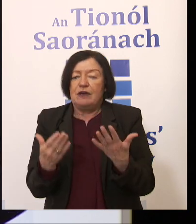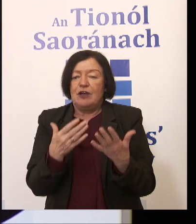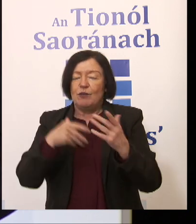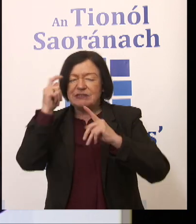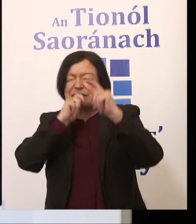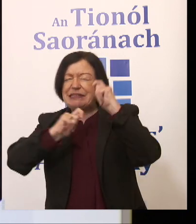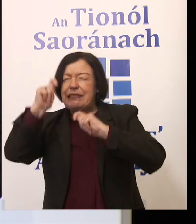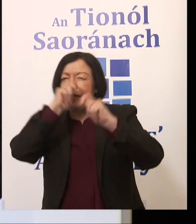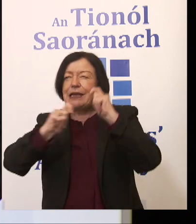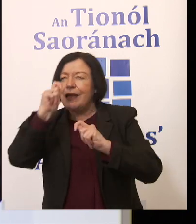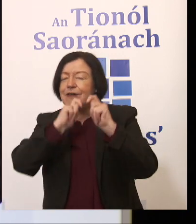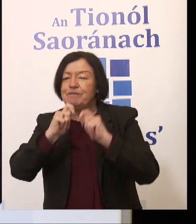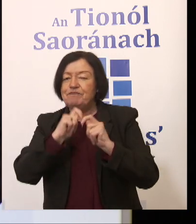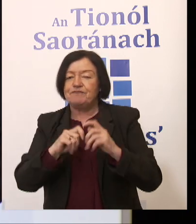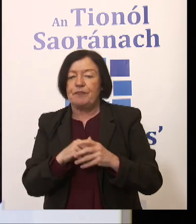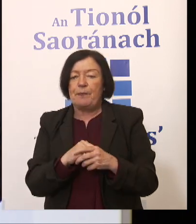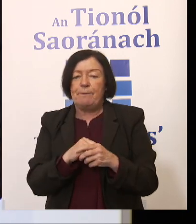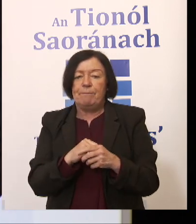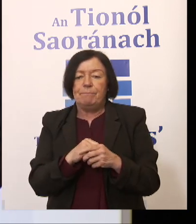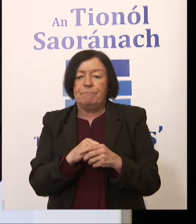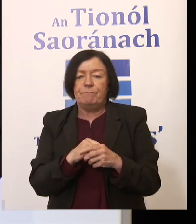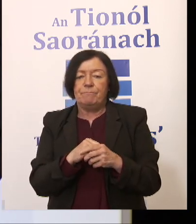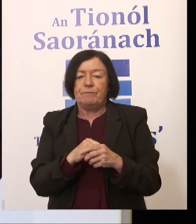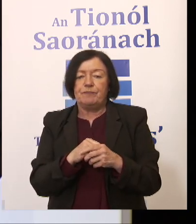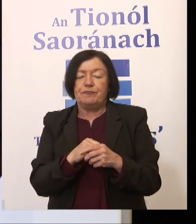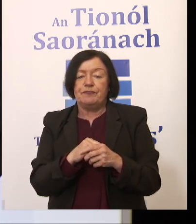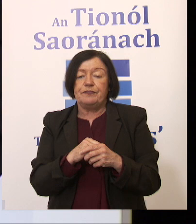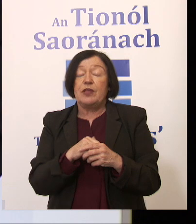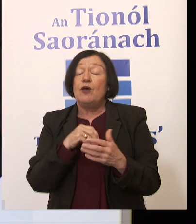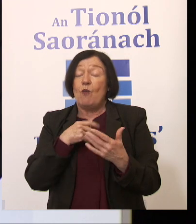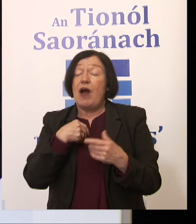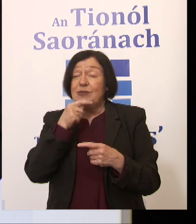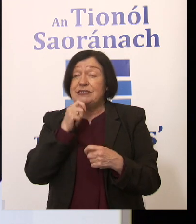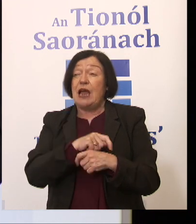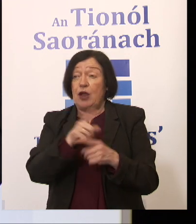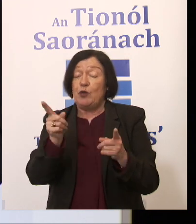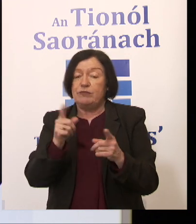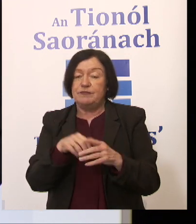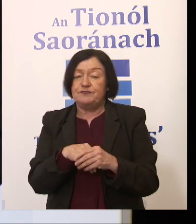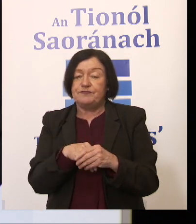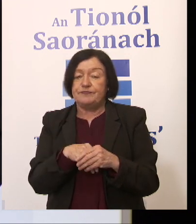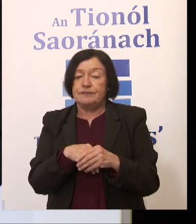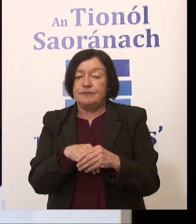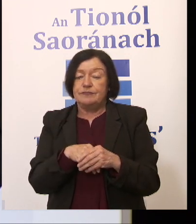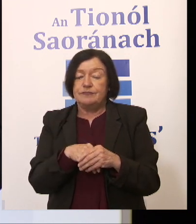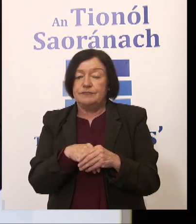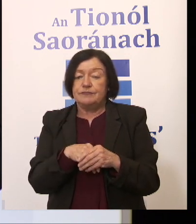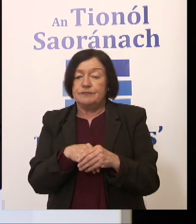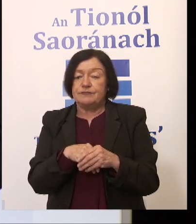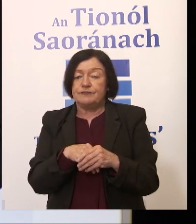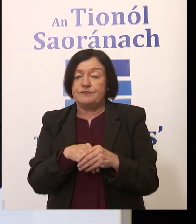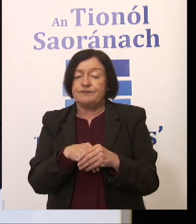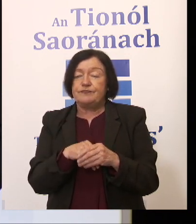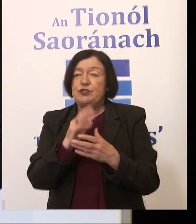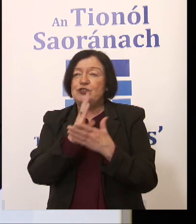thinking behind it was. But what I will say is, you know,